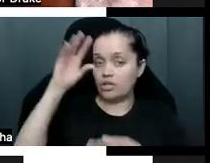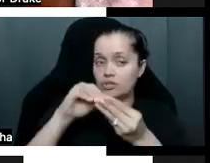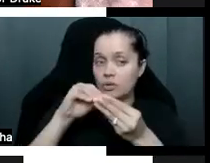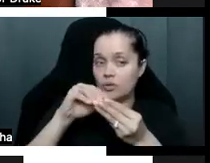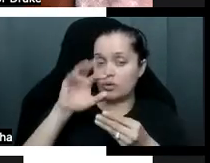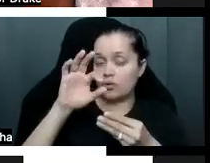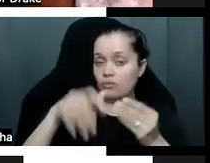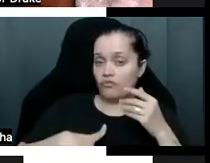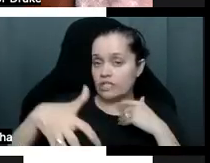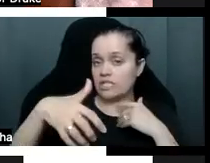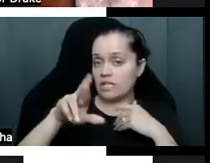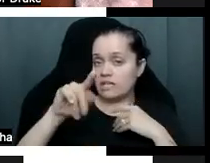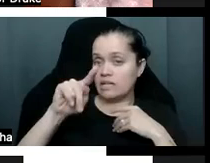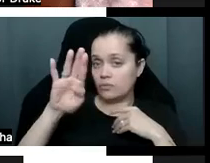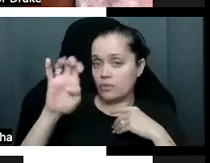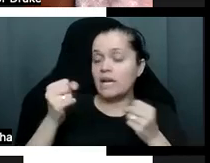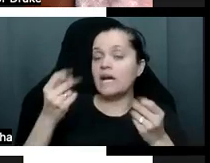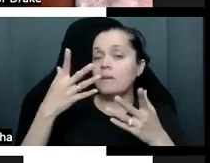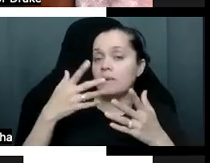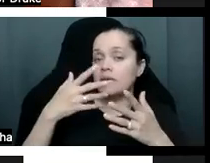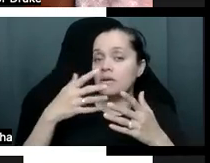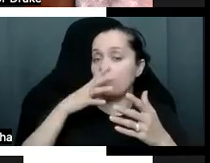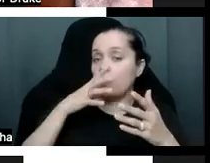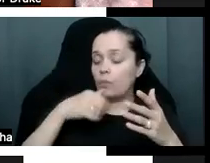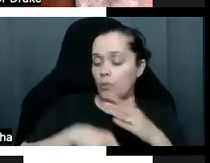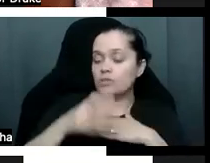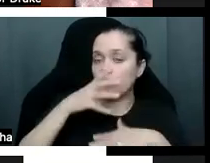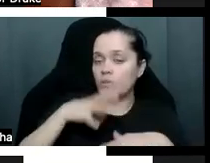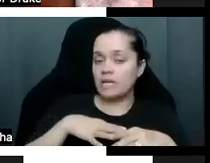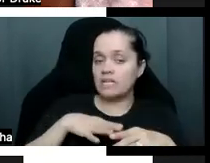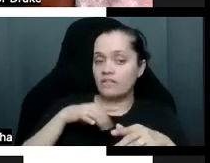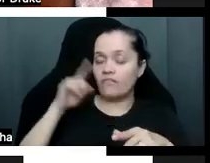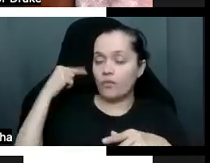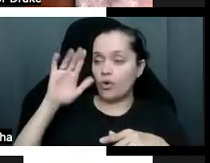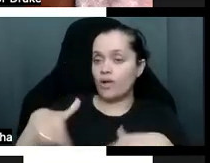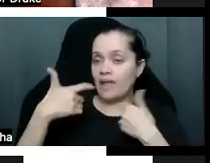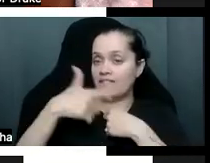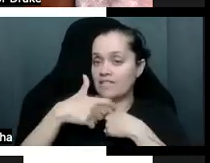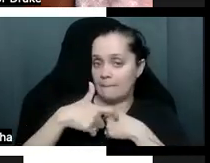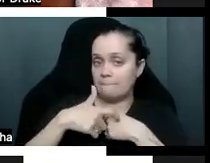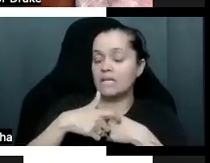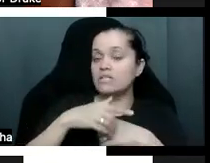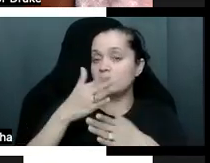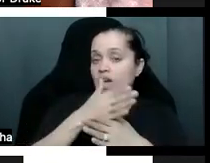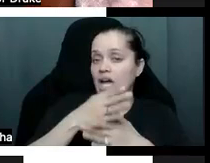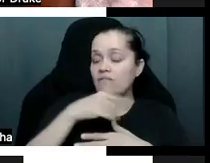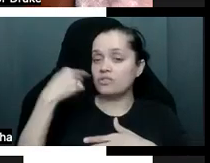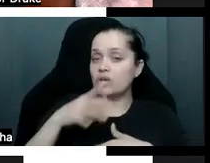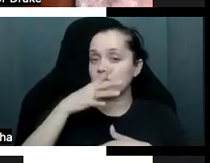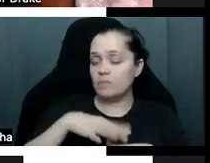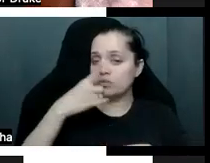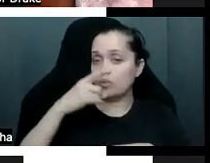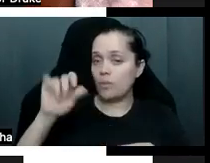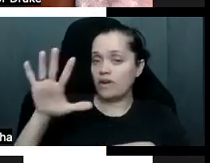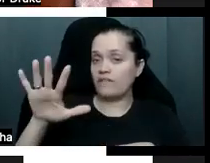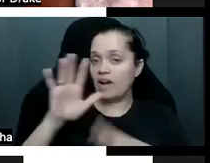rate, how many births a woman has over her lifetime. So the average Russian woman now is having 1.5